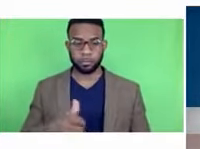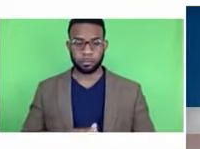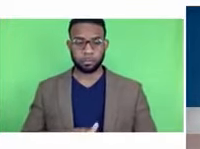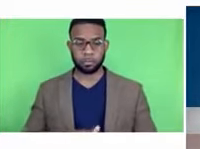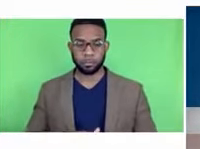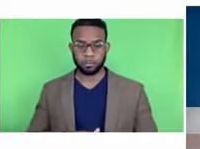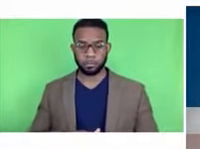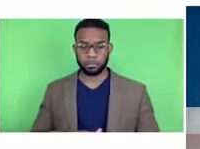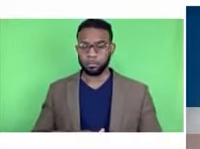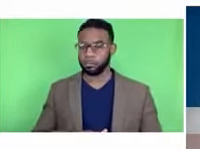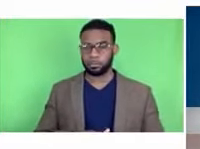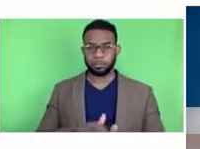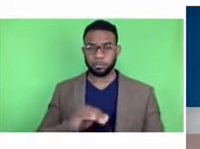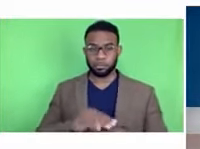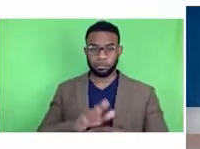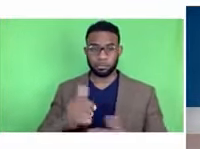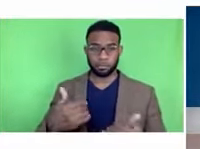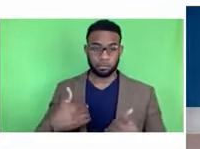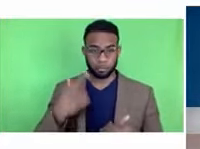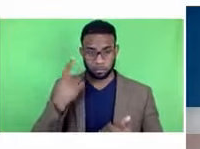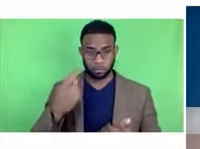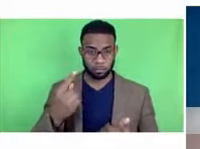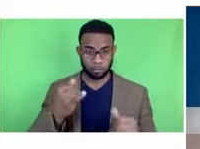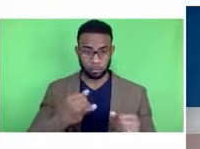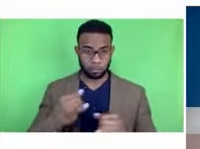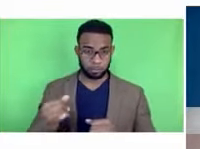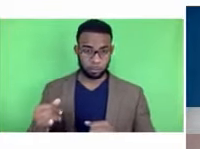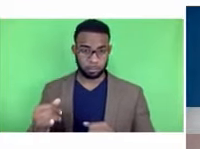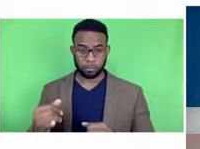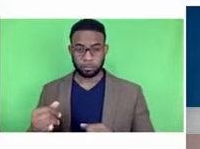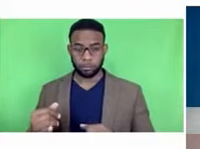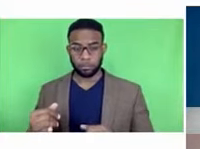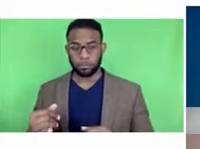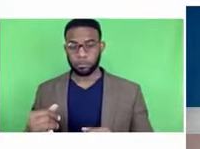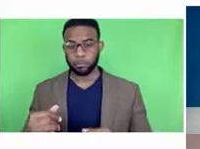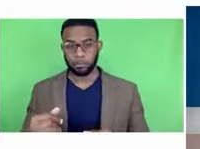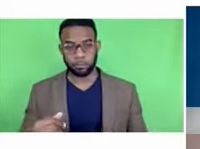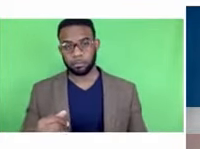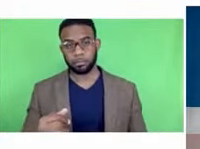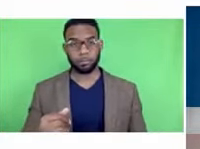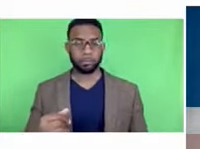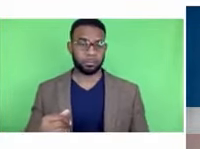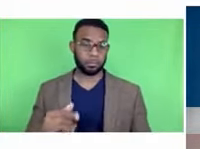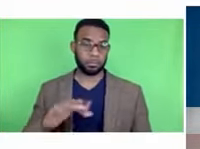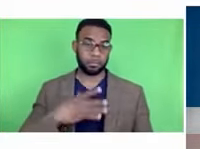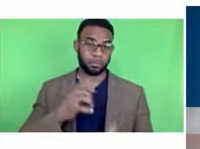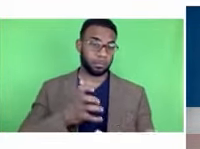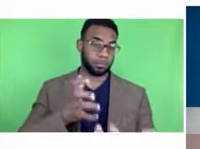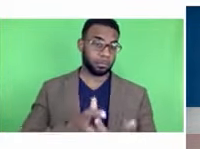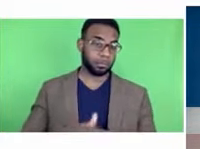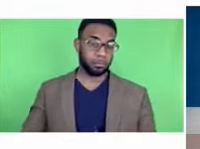might look like, or advice you might have for an individual who wants to reach out and say, I would like an accommodation.